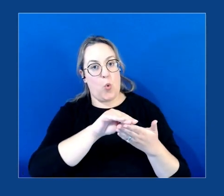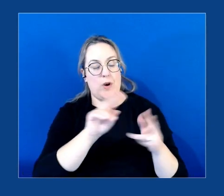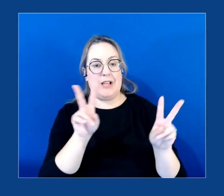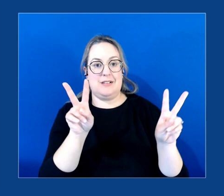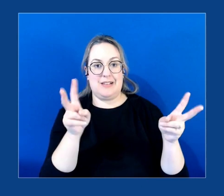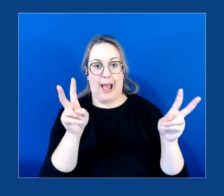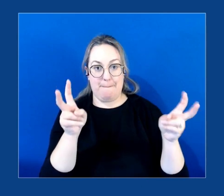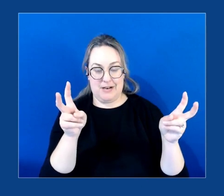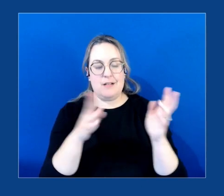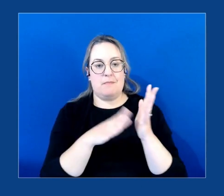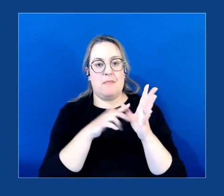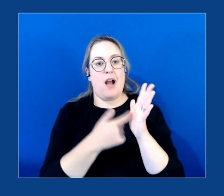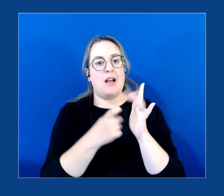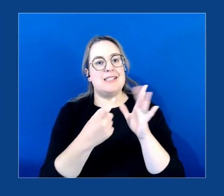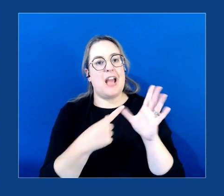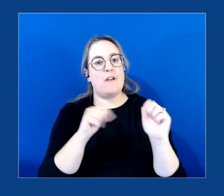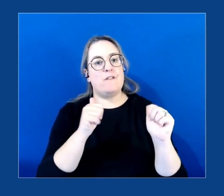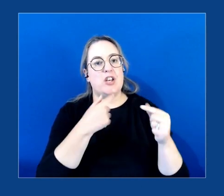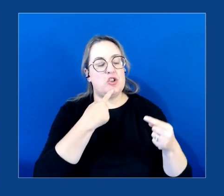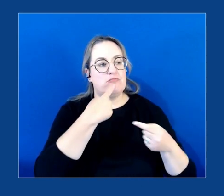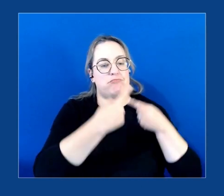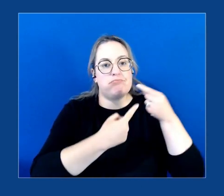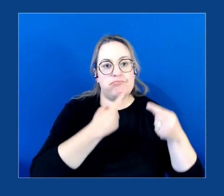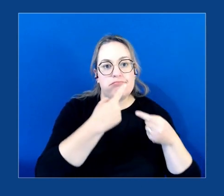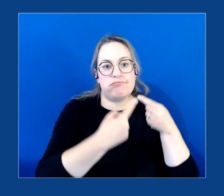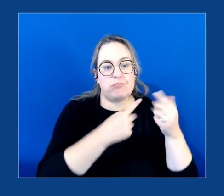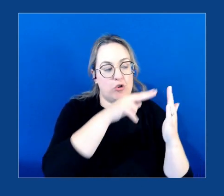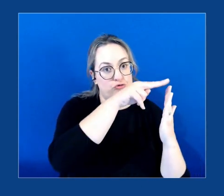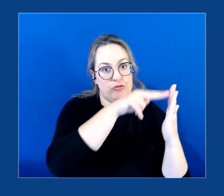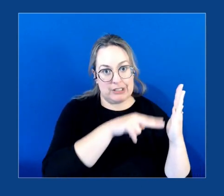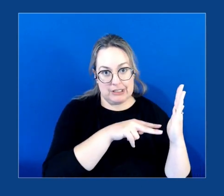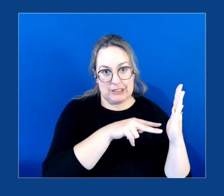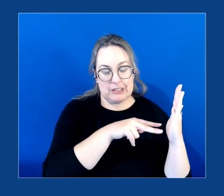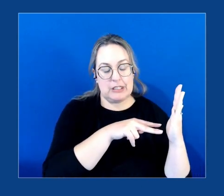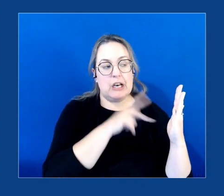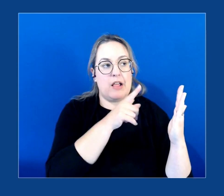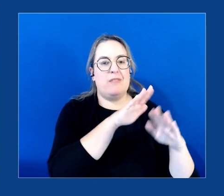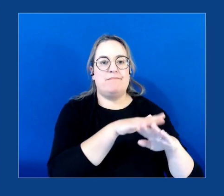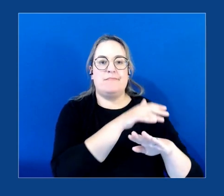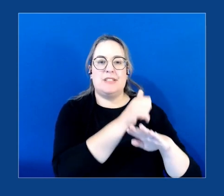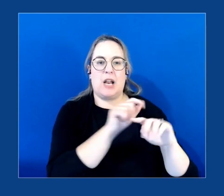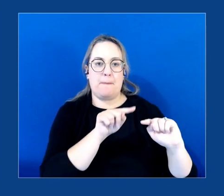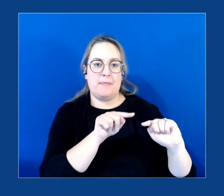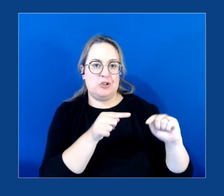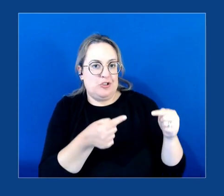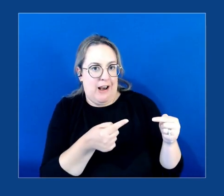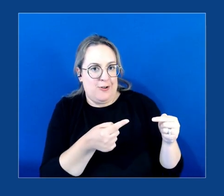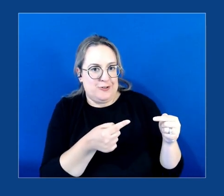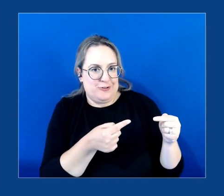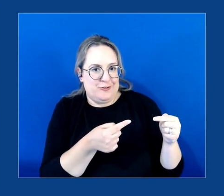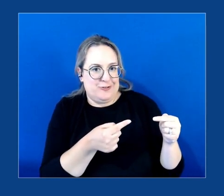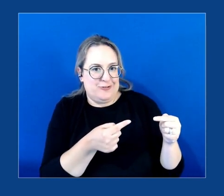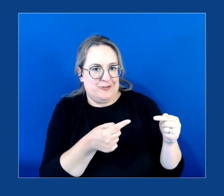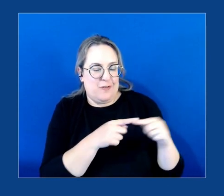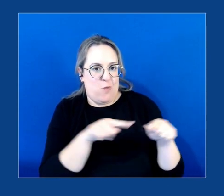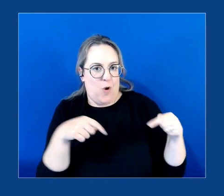us earlier had set a challenge, and I think I took as a directive to record